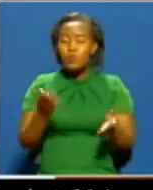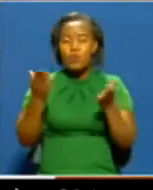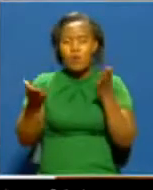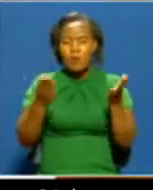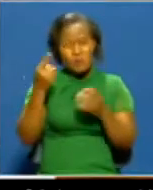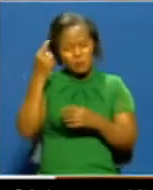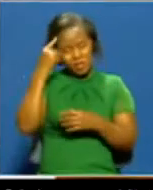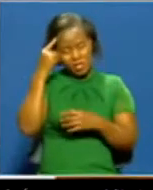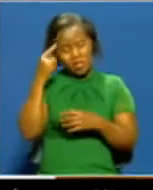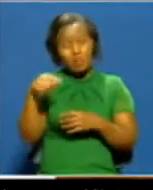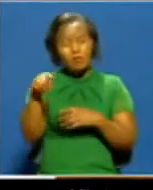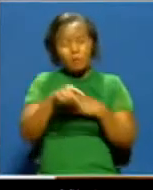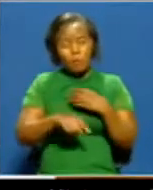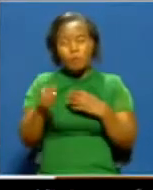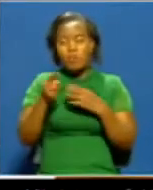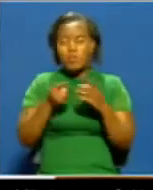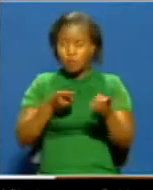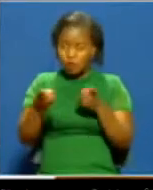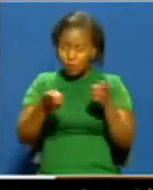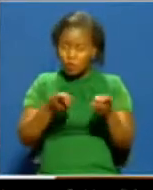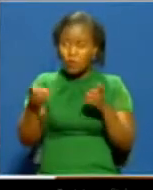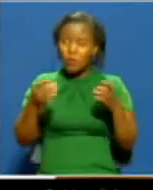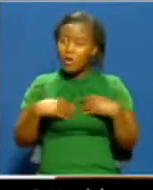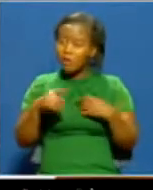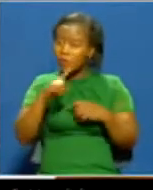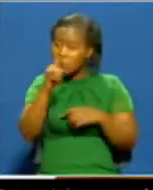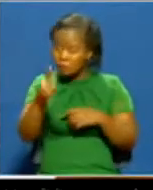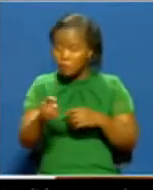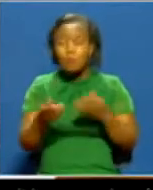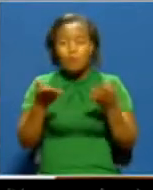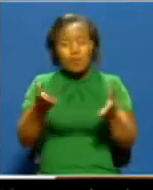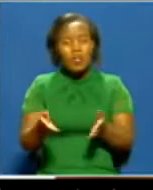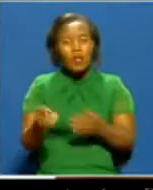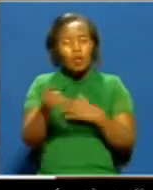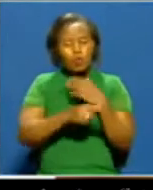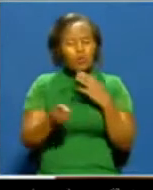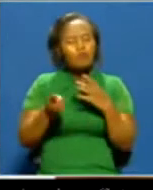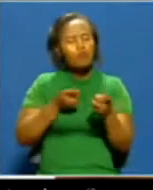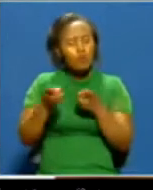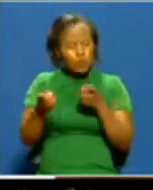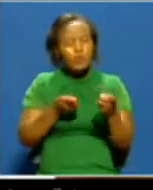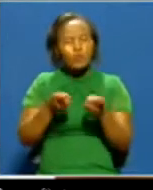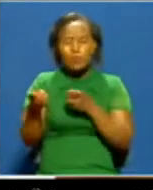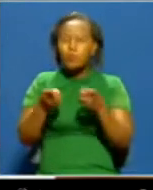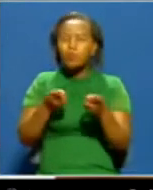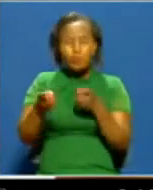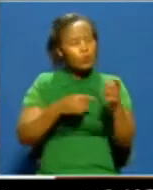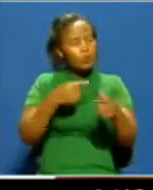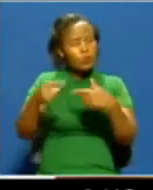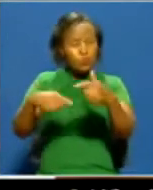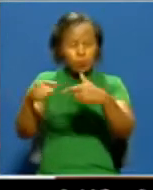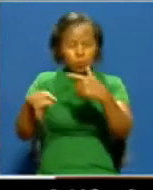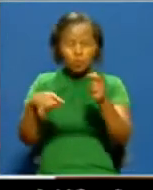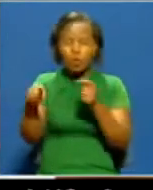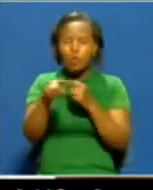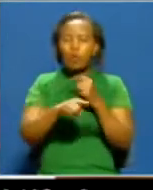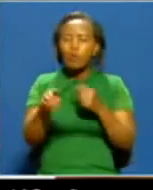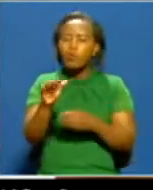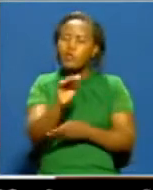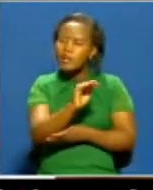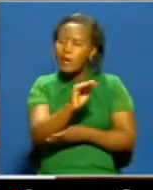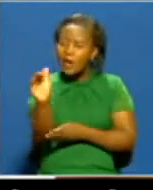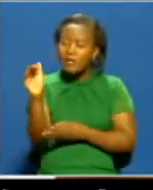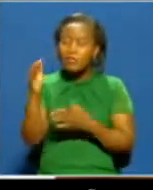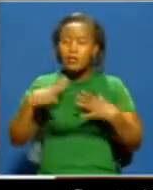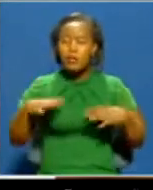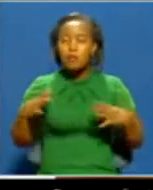in control? For now, we have contained it. We continue to ask our people, and especially the county